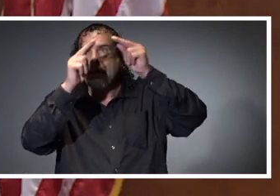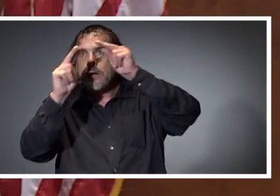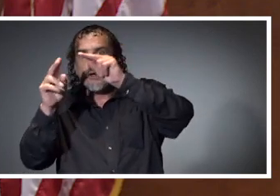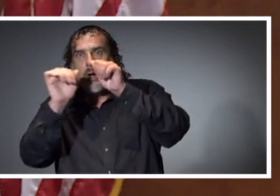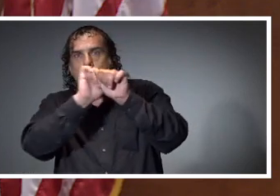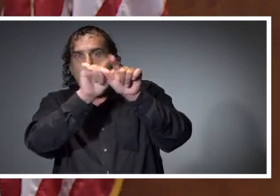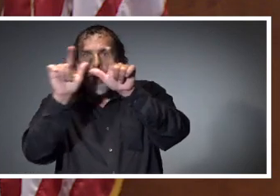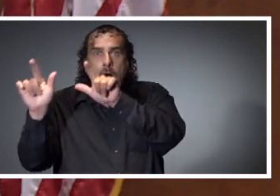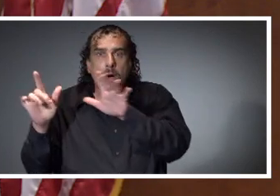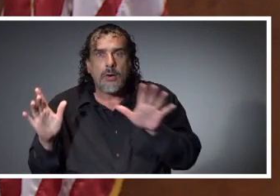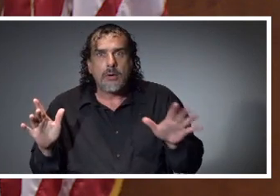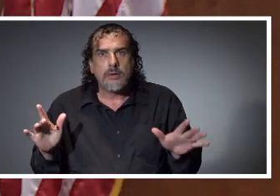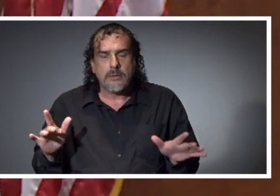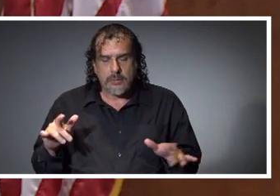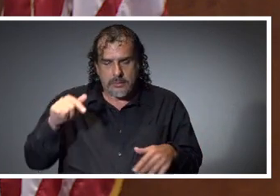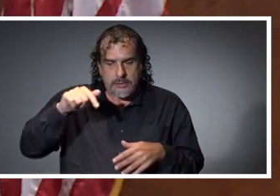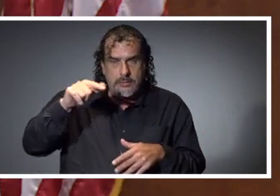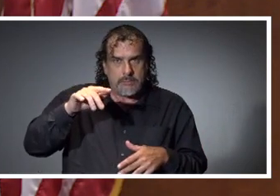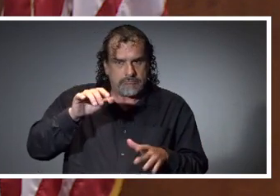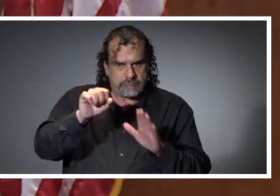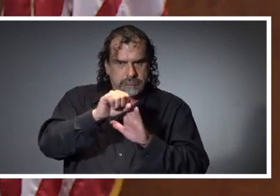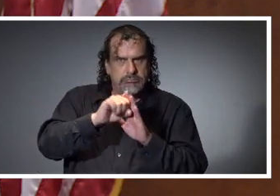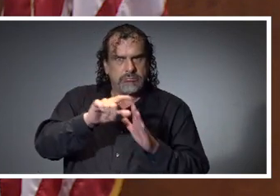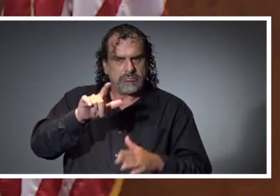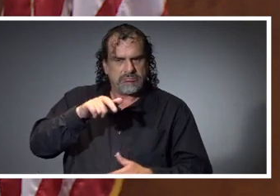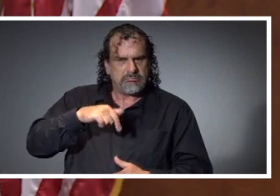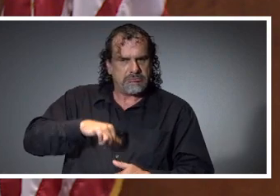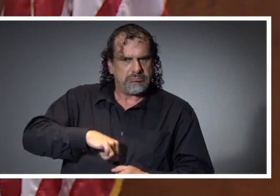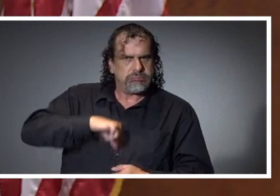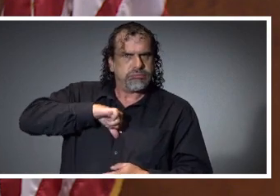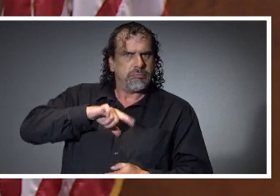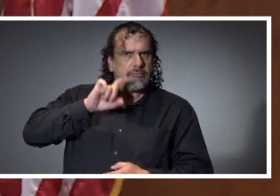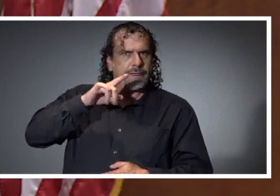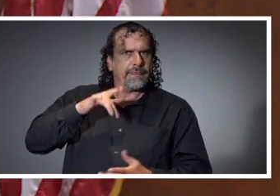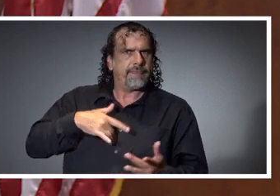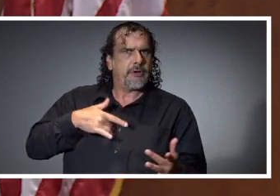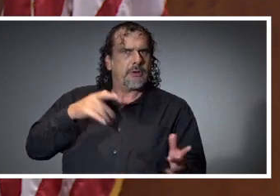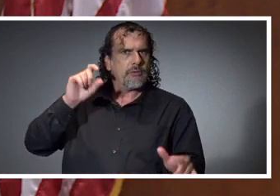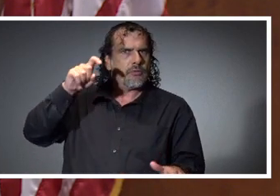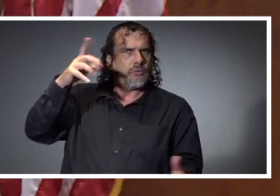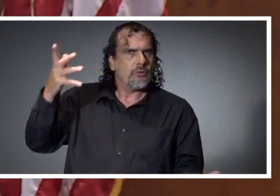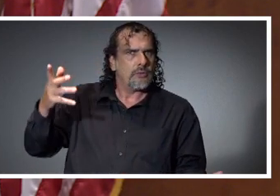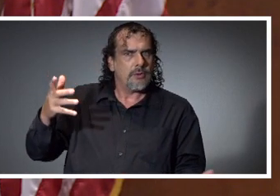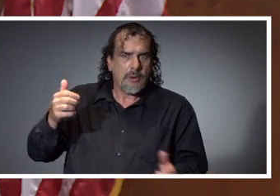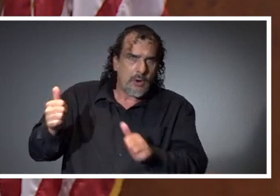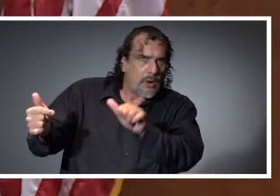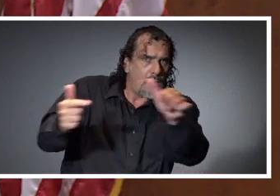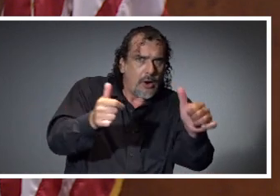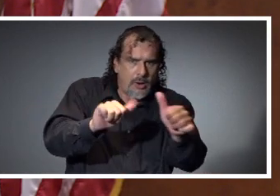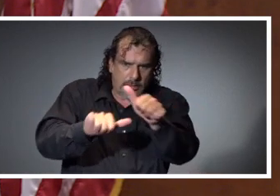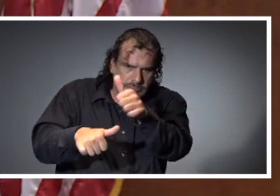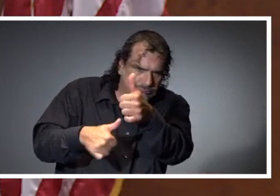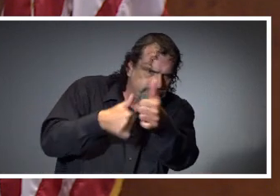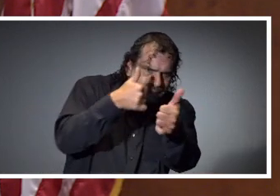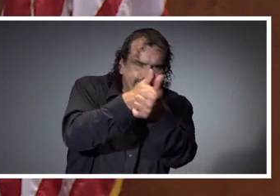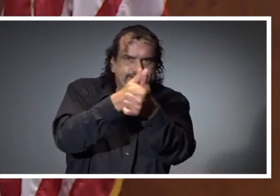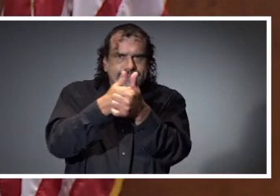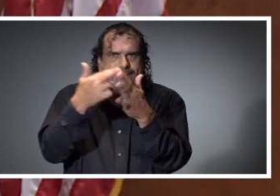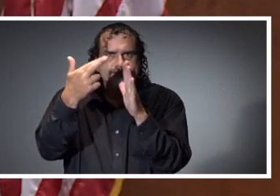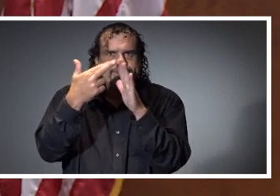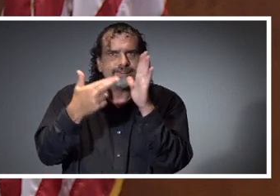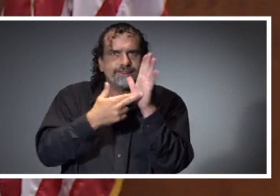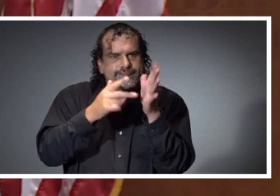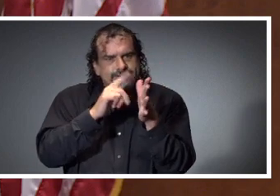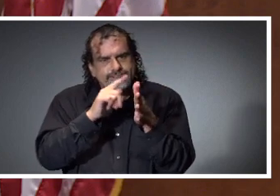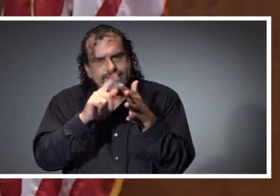think we as a state should be proud of, because it's everybody chipping in and doing their part